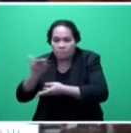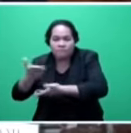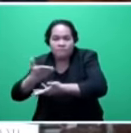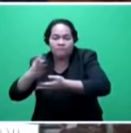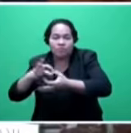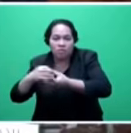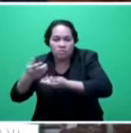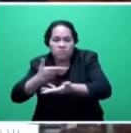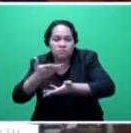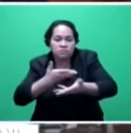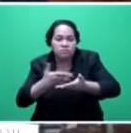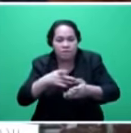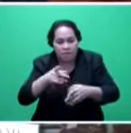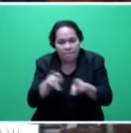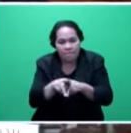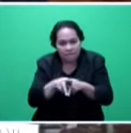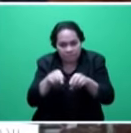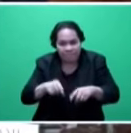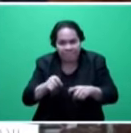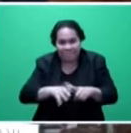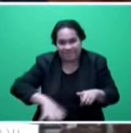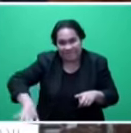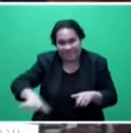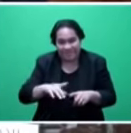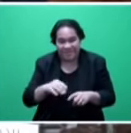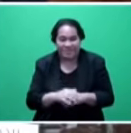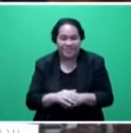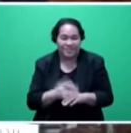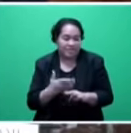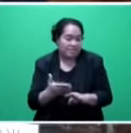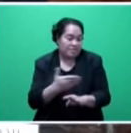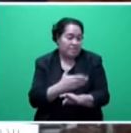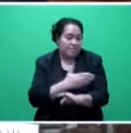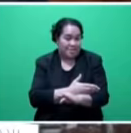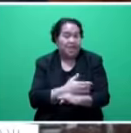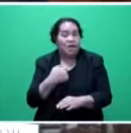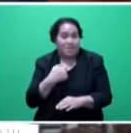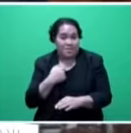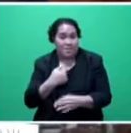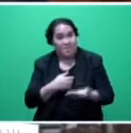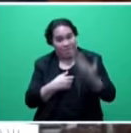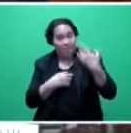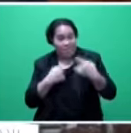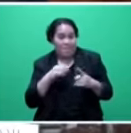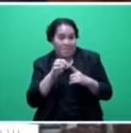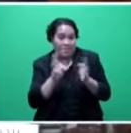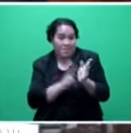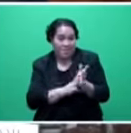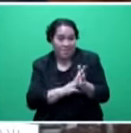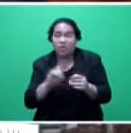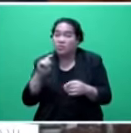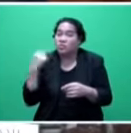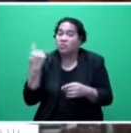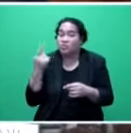partners in the Pacific. Going a little back into history, Mr. Speaker, sir, when I was Prime Minister, I was always reminded by the